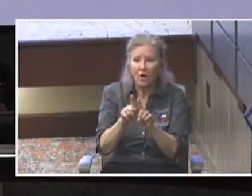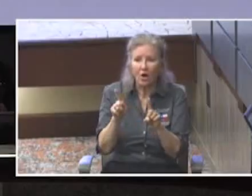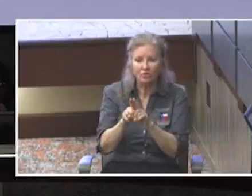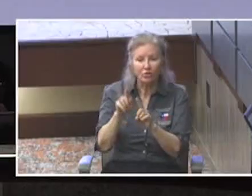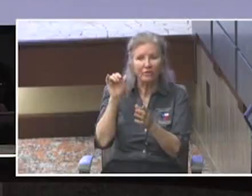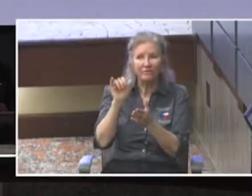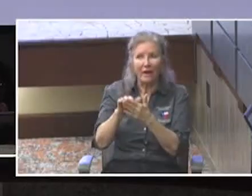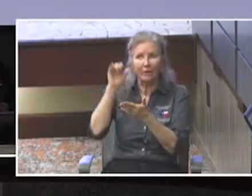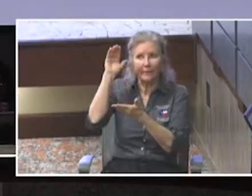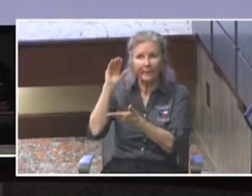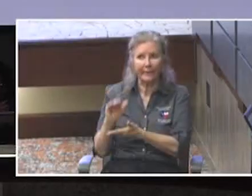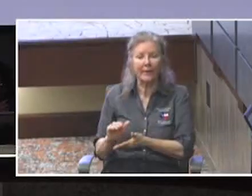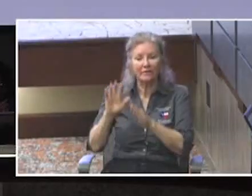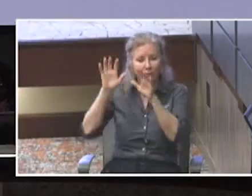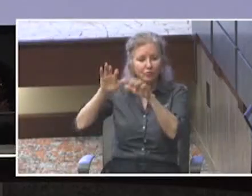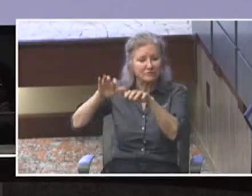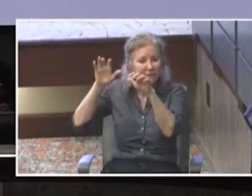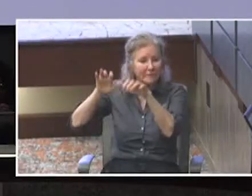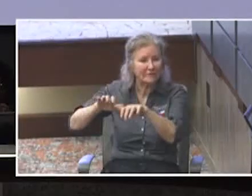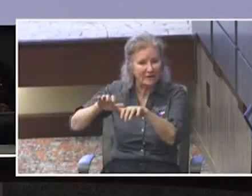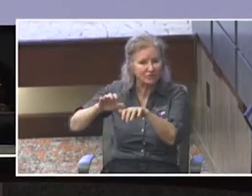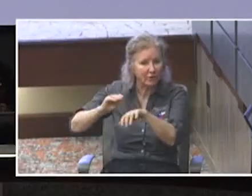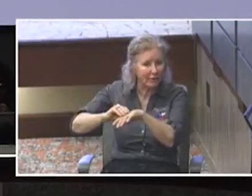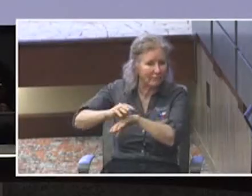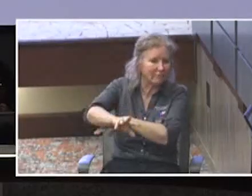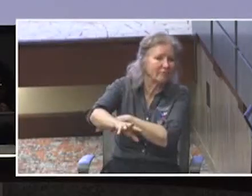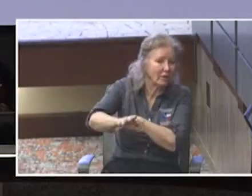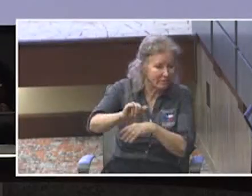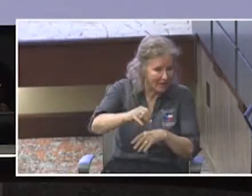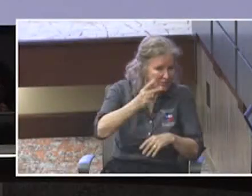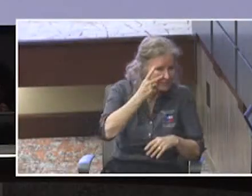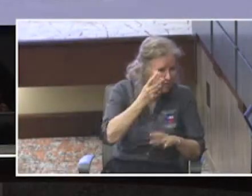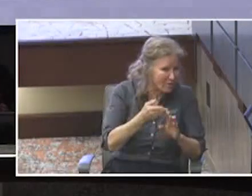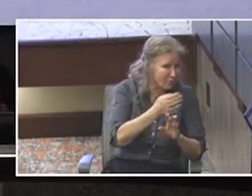see in the water charges on the previous slide.